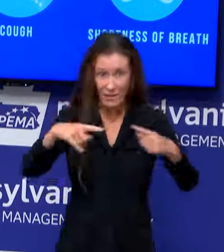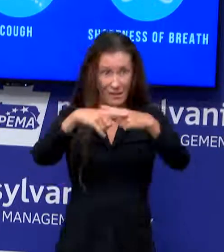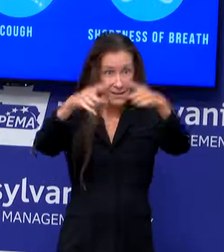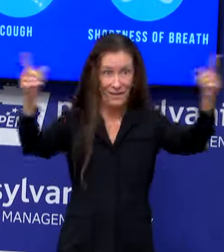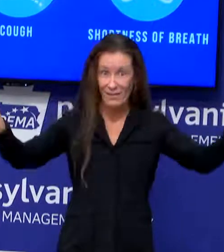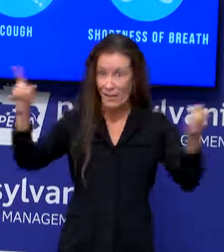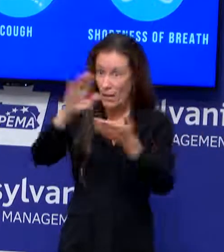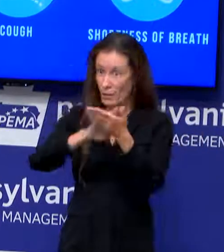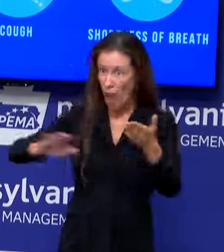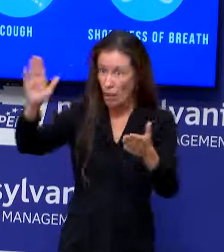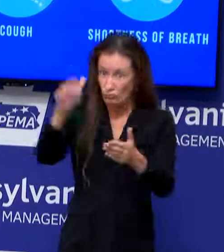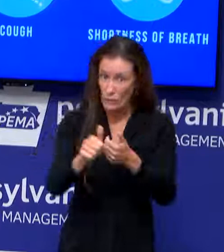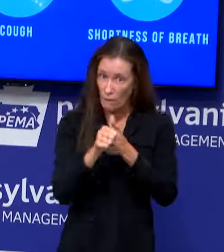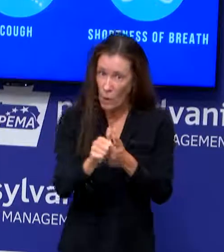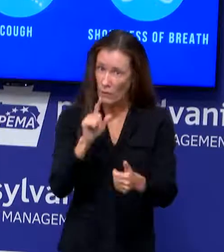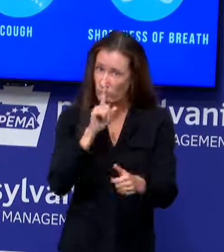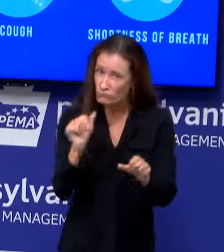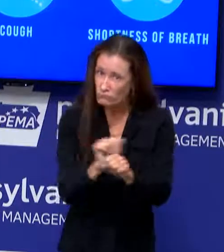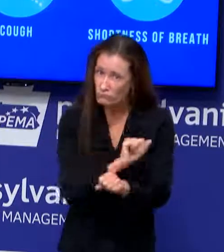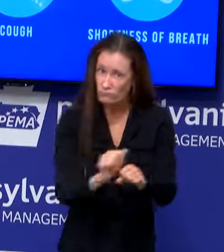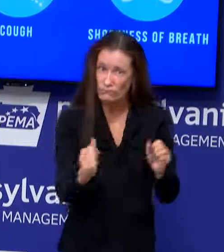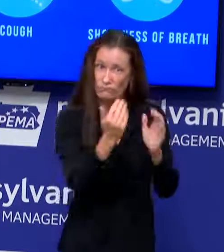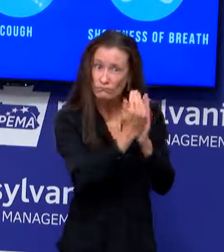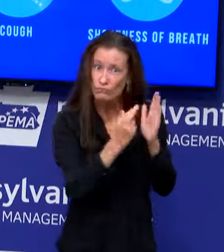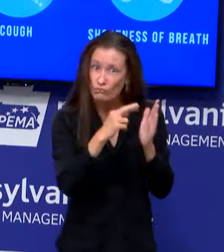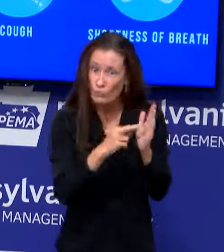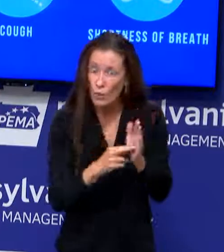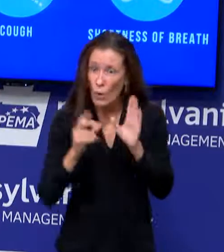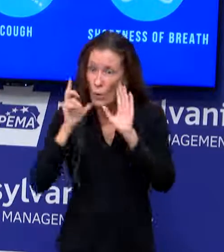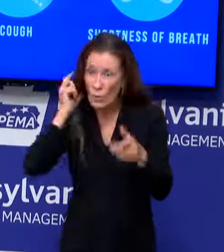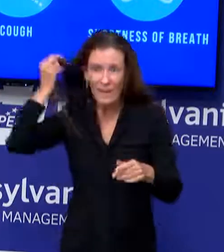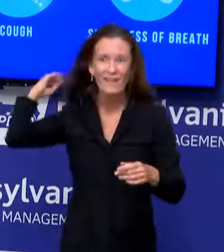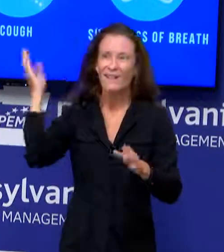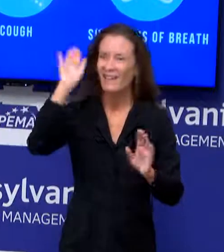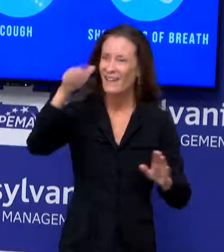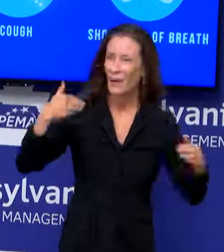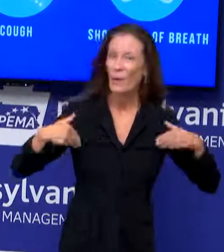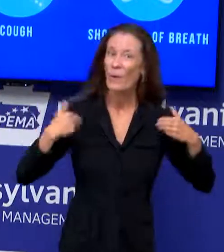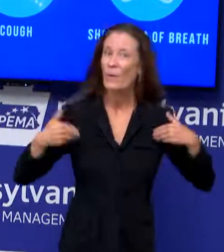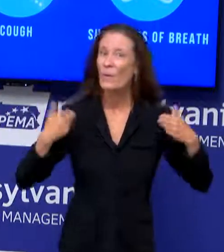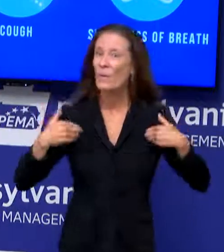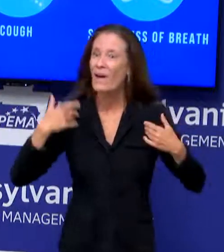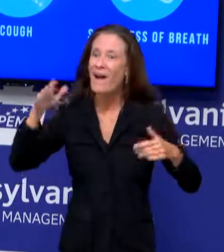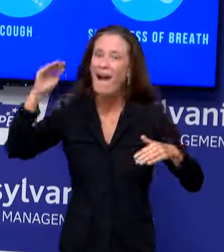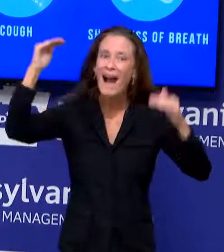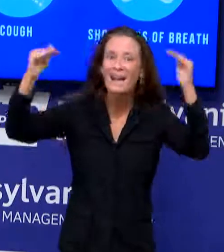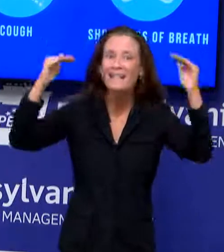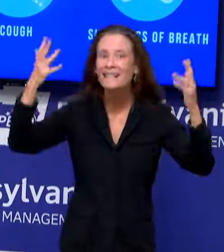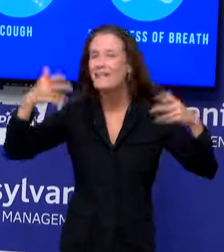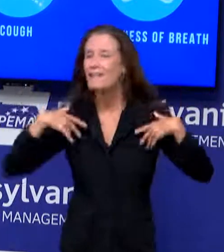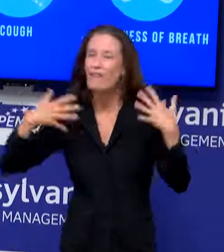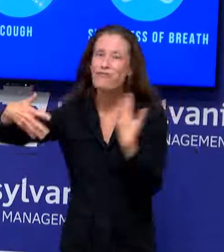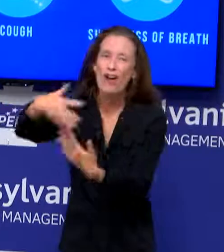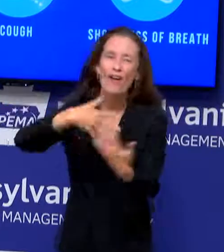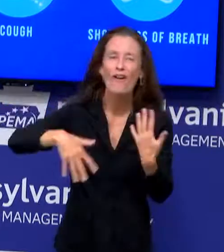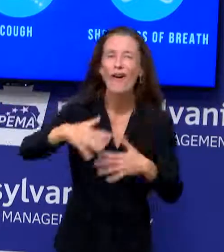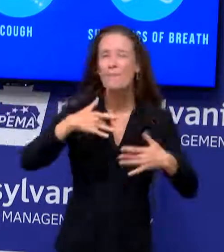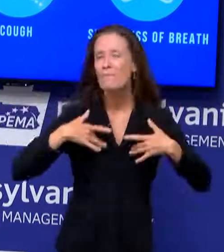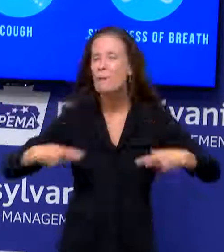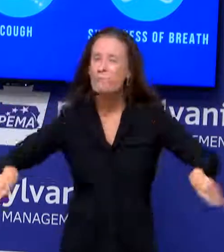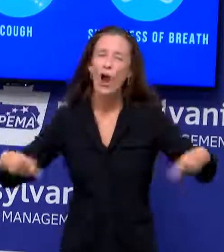if young people are having very large parties, they're not social distancing, they're not wearing masks, and they're not washing their hands, you are going to have spread